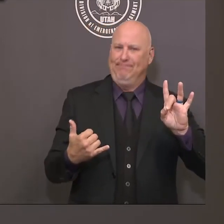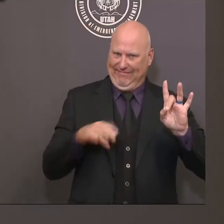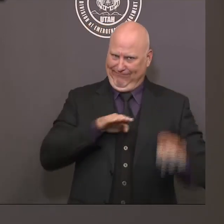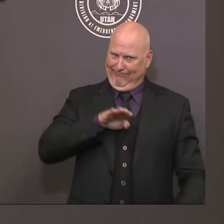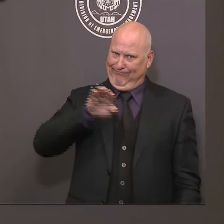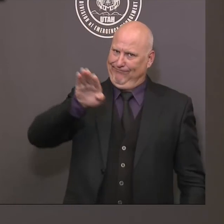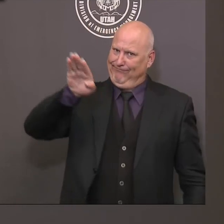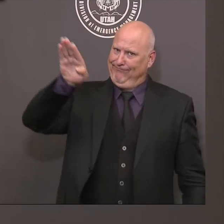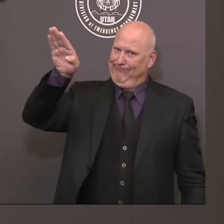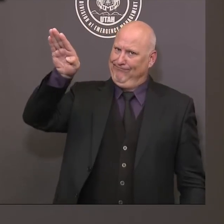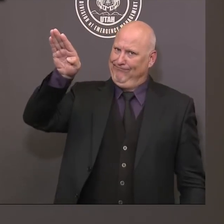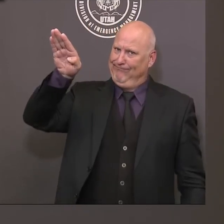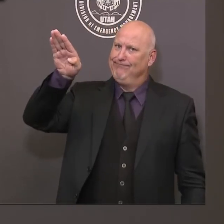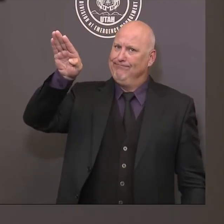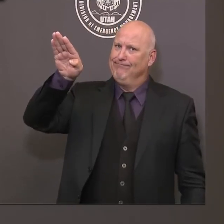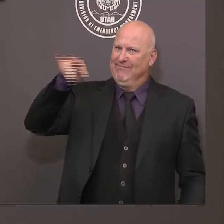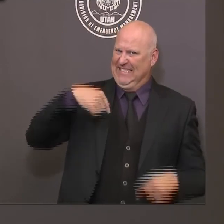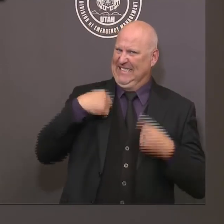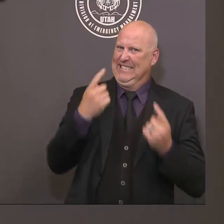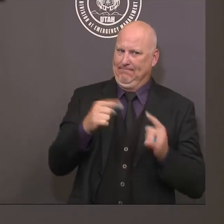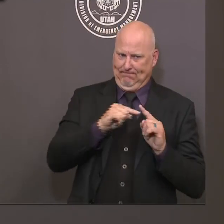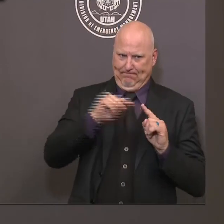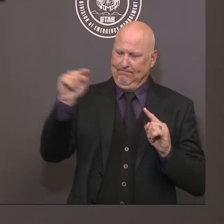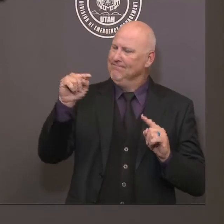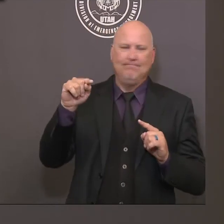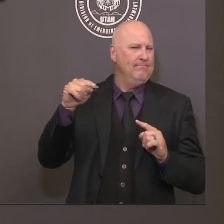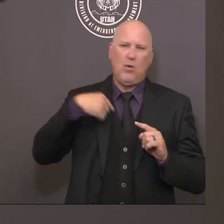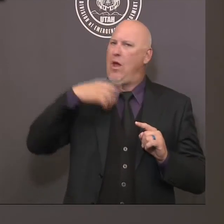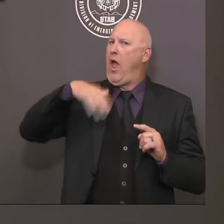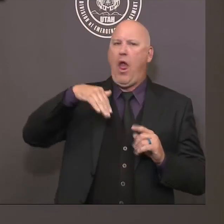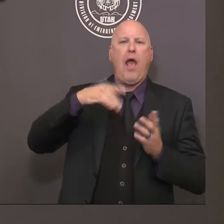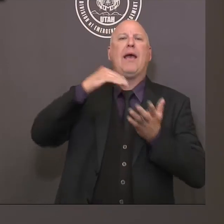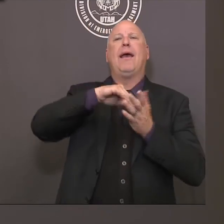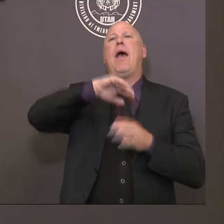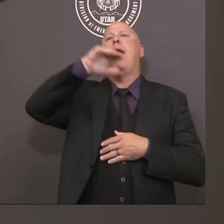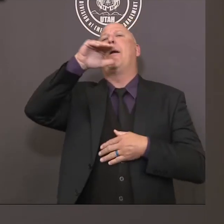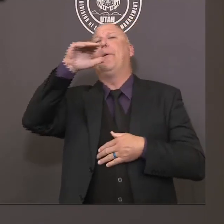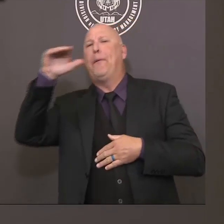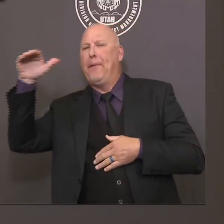rate and unfortunately have not yet had that plateau.